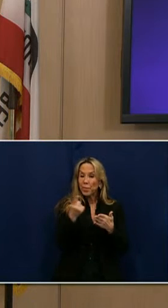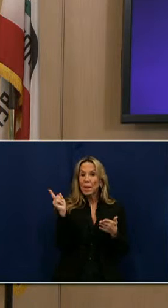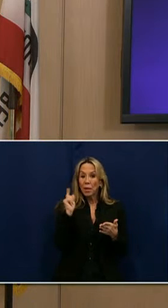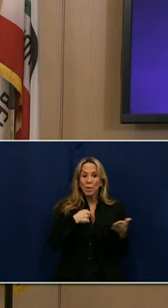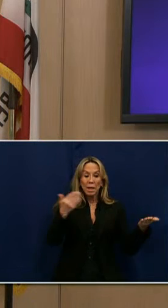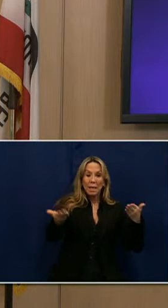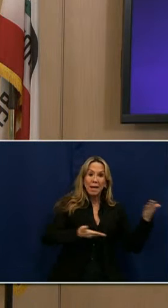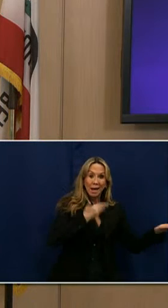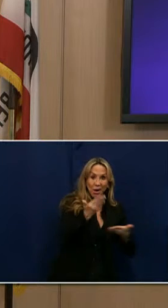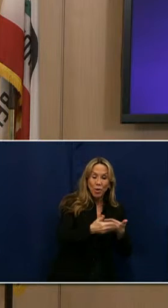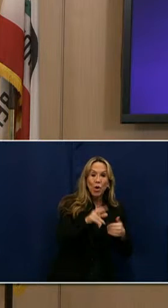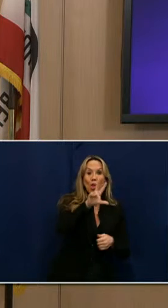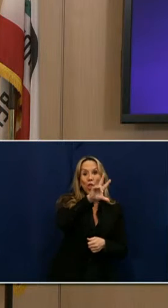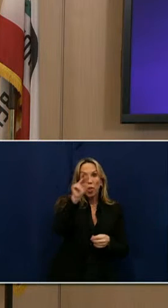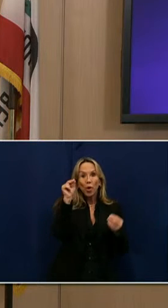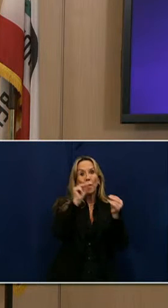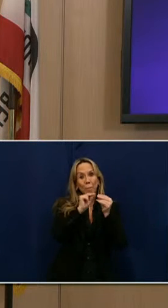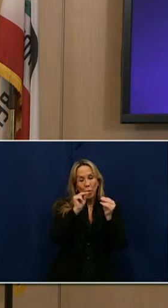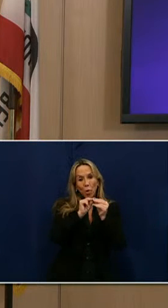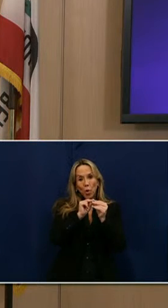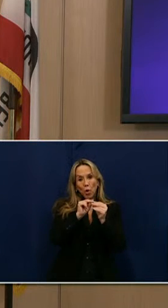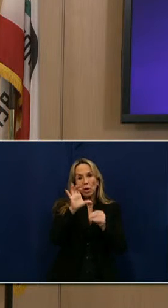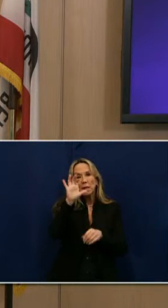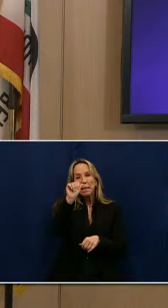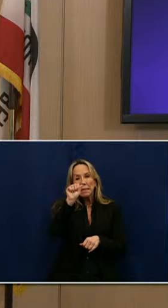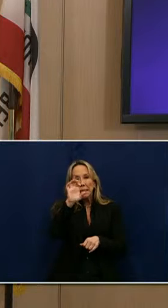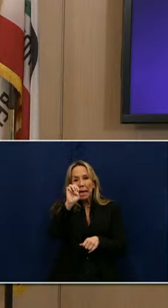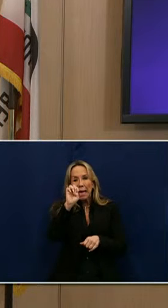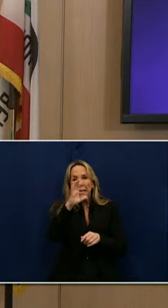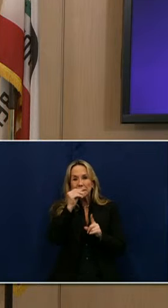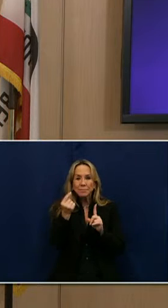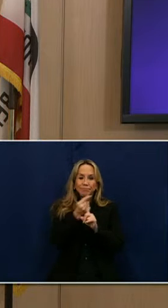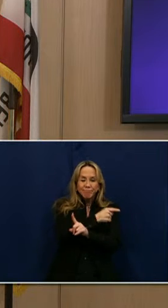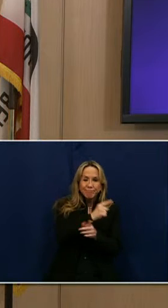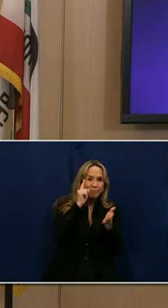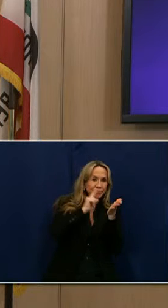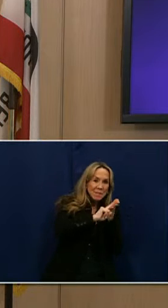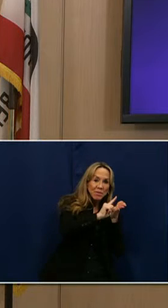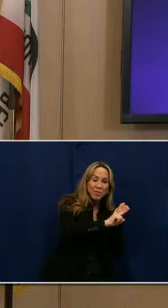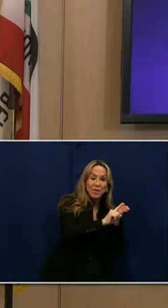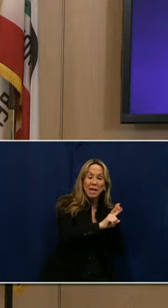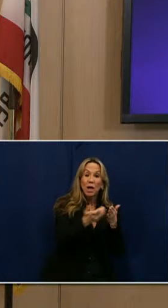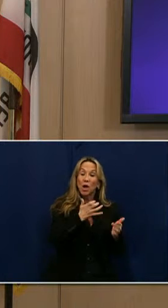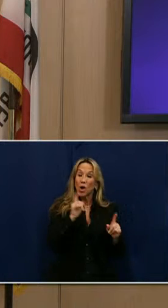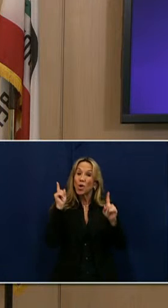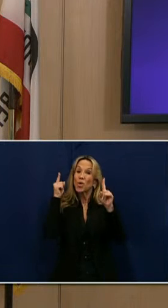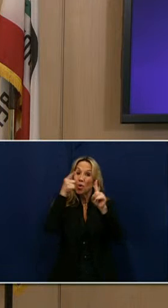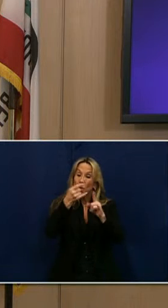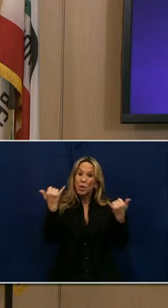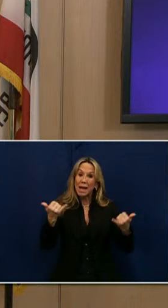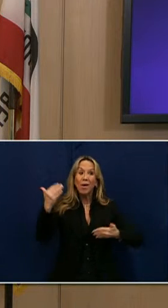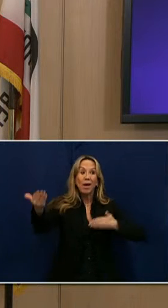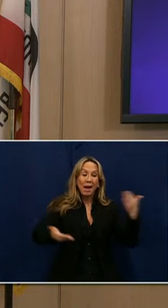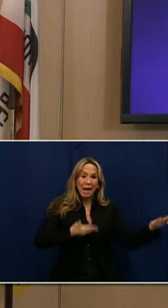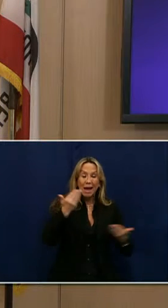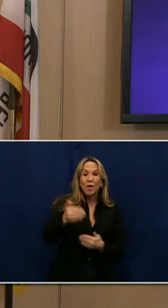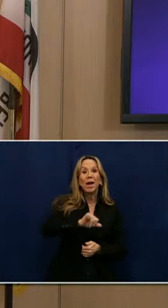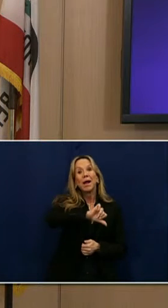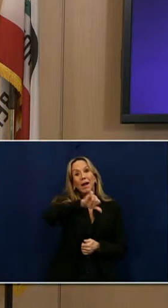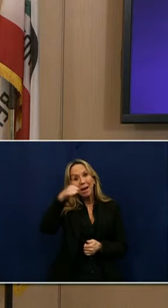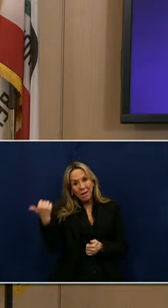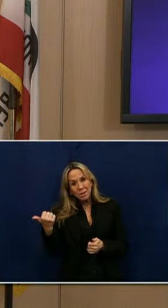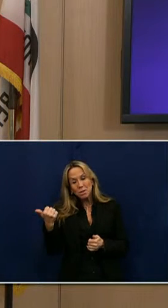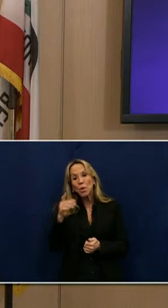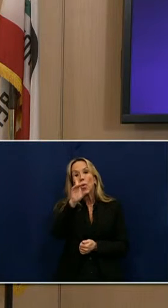brought on 30 more case and investigators, and our goal is to bring on an additional